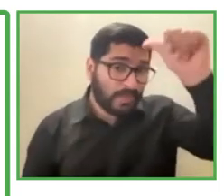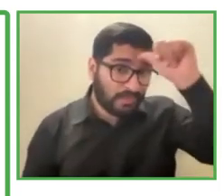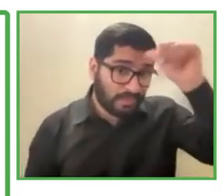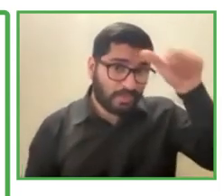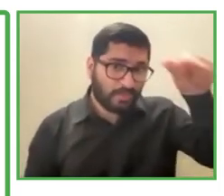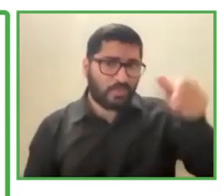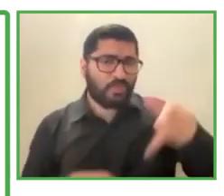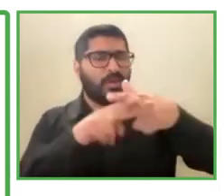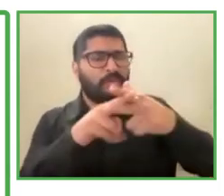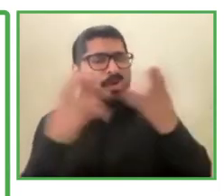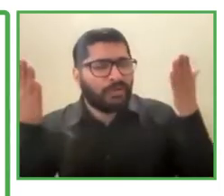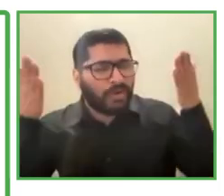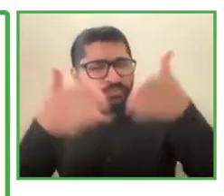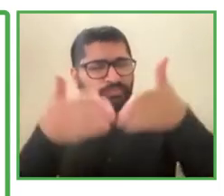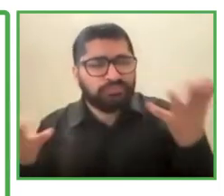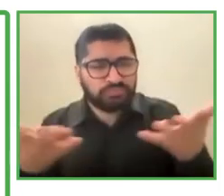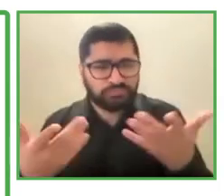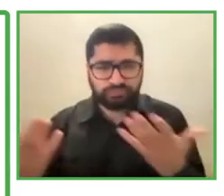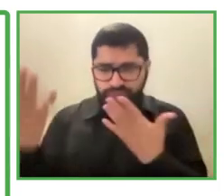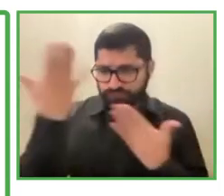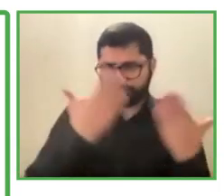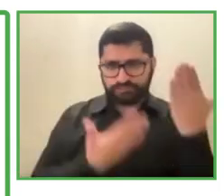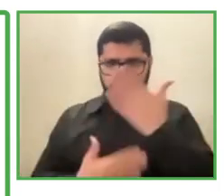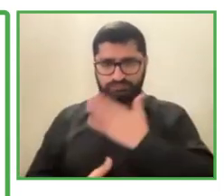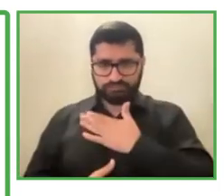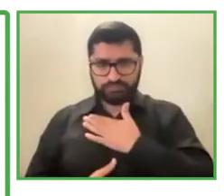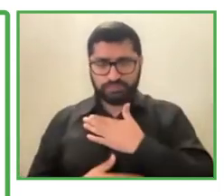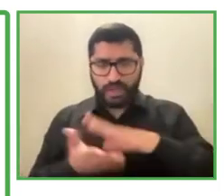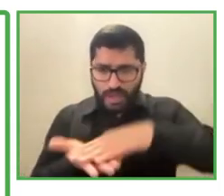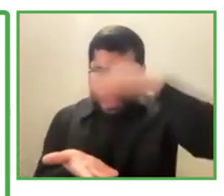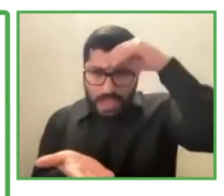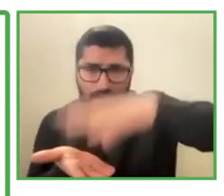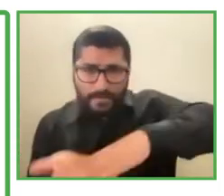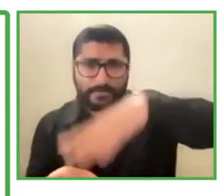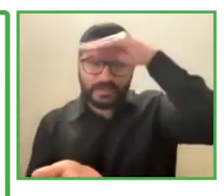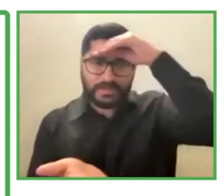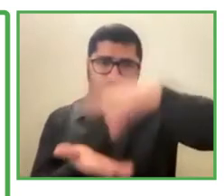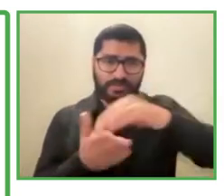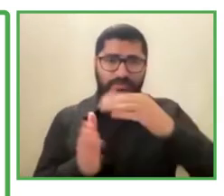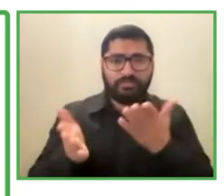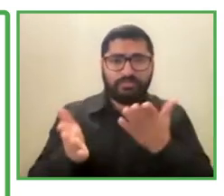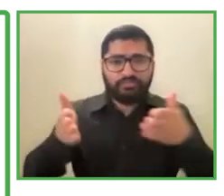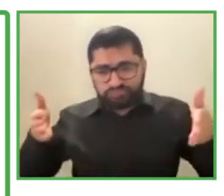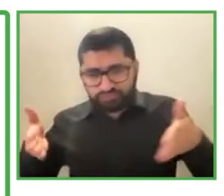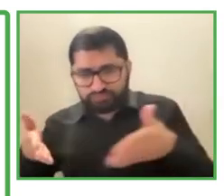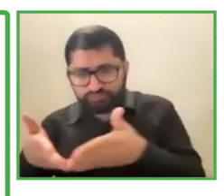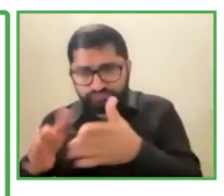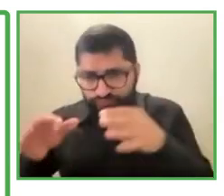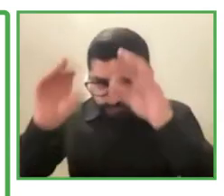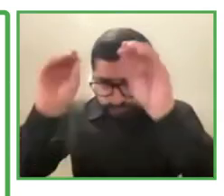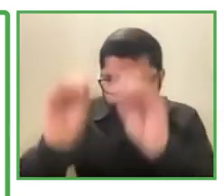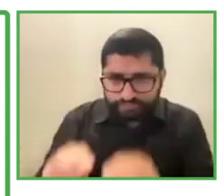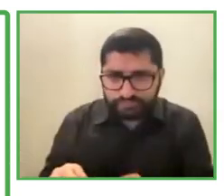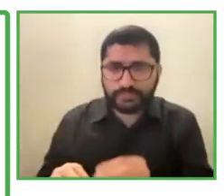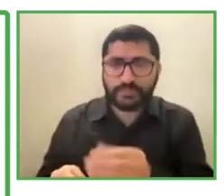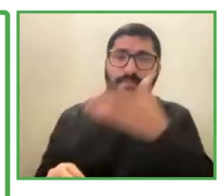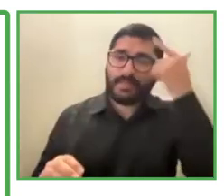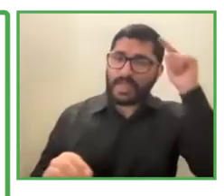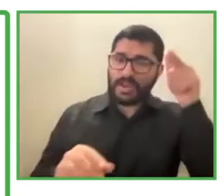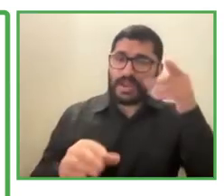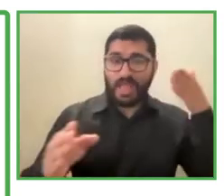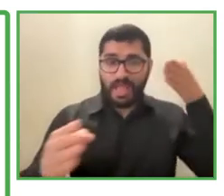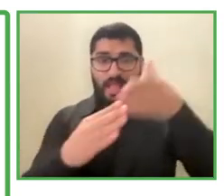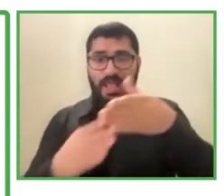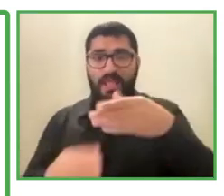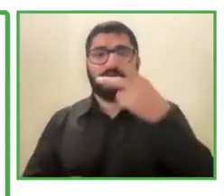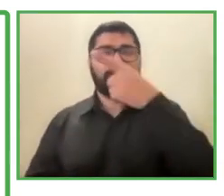self-learning, which allows people with disability, visual disabilities, to create a digital path to work in the 21st century. Blood